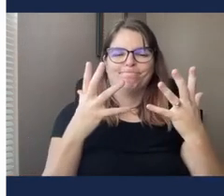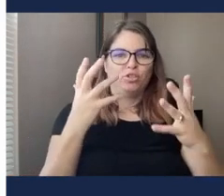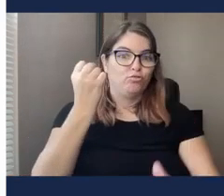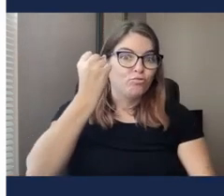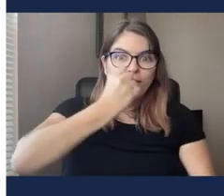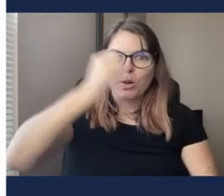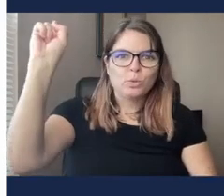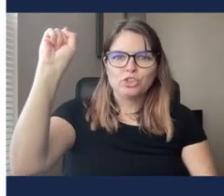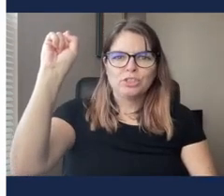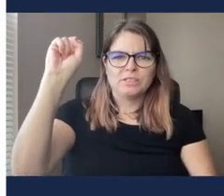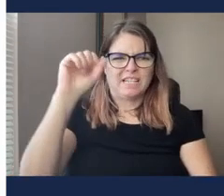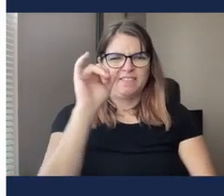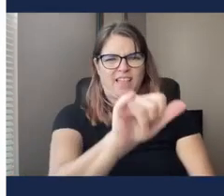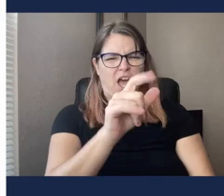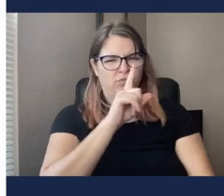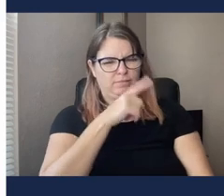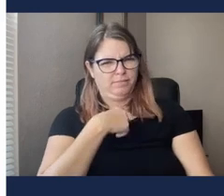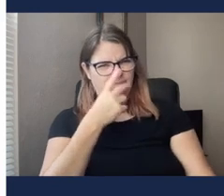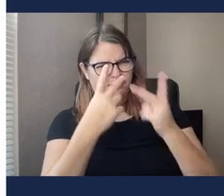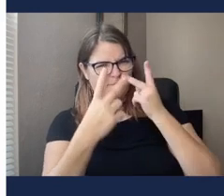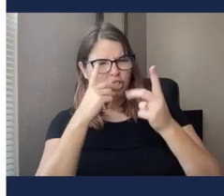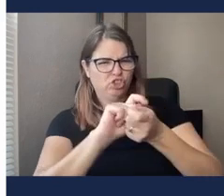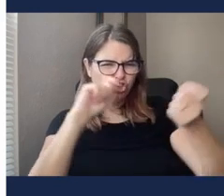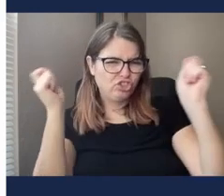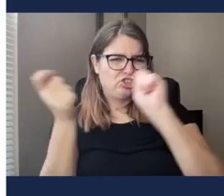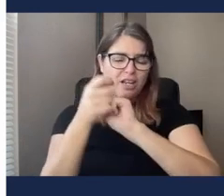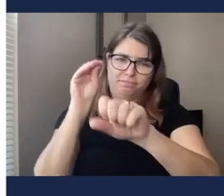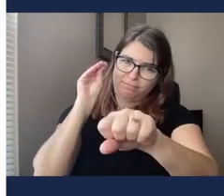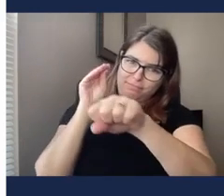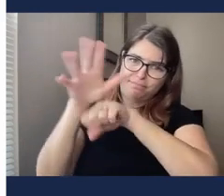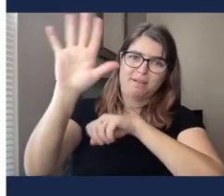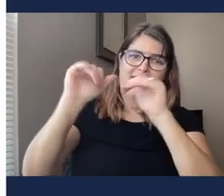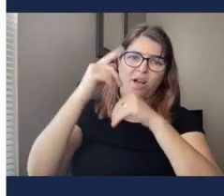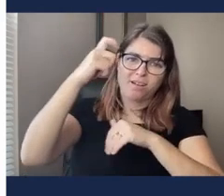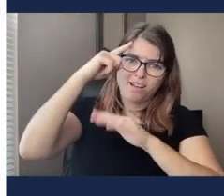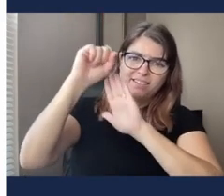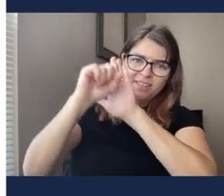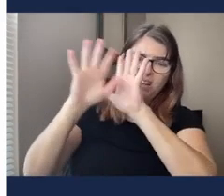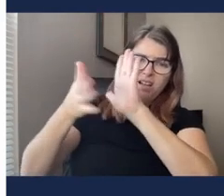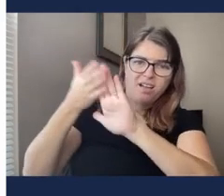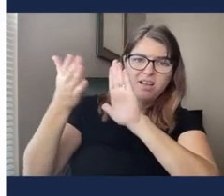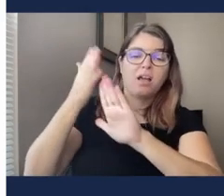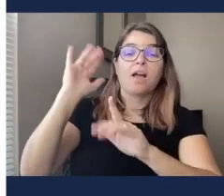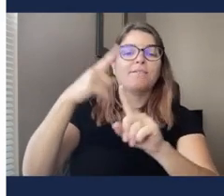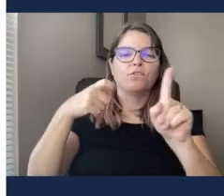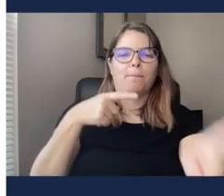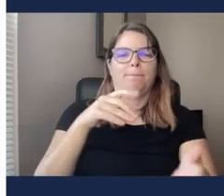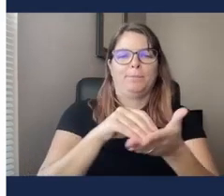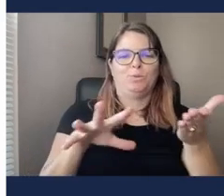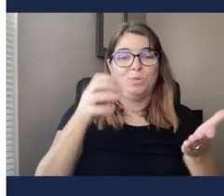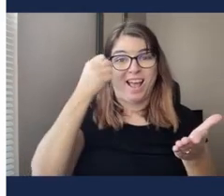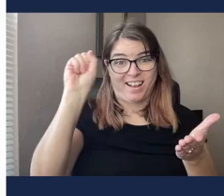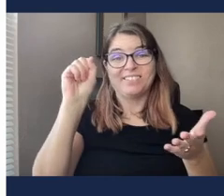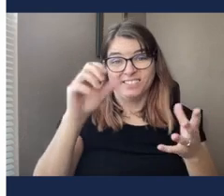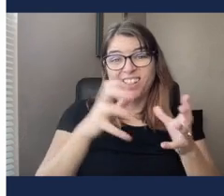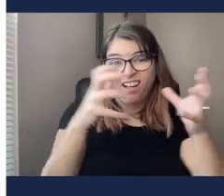revolution, a change in the very way that a state operates, was brought about in large part because of student activism. So